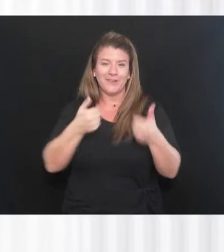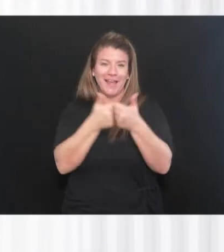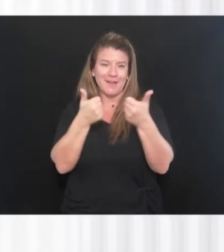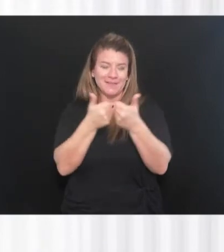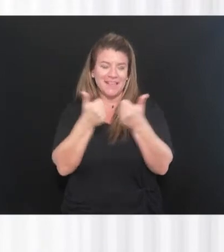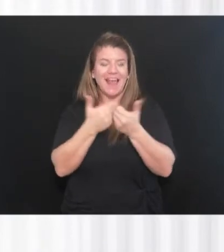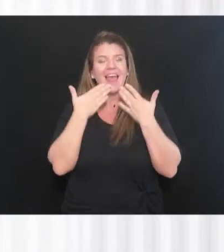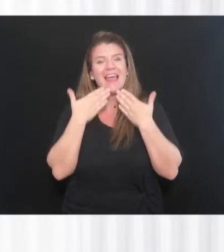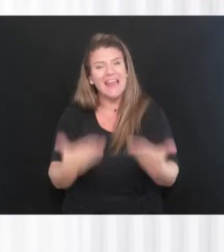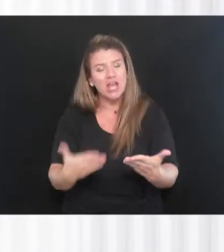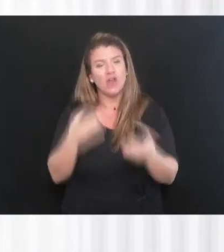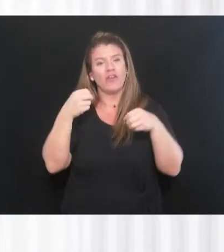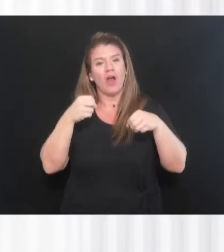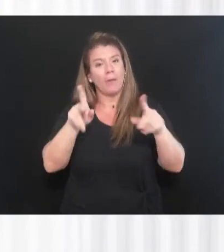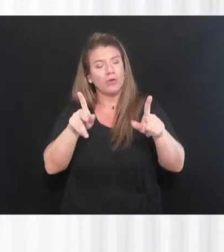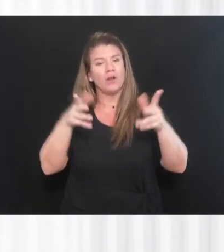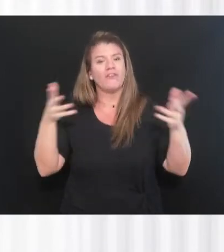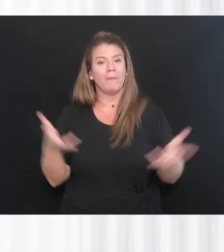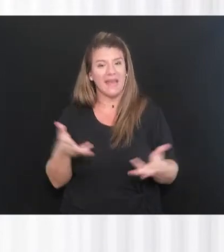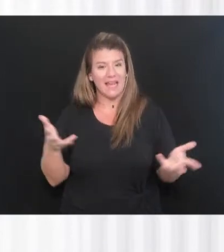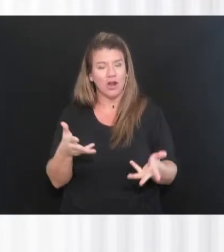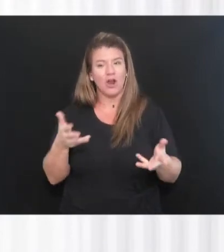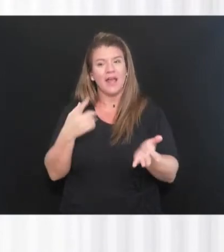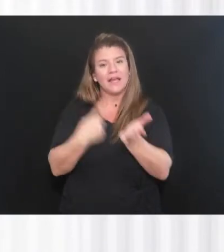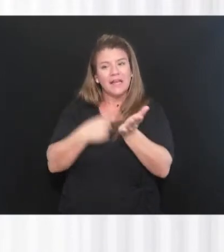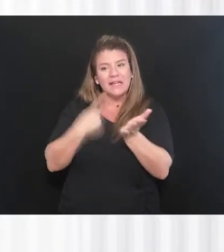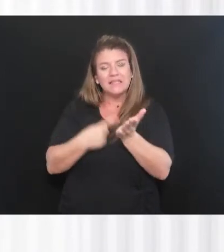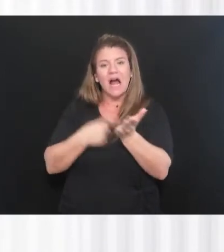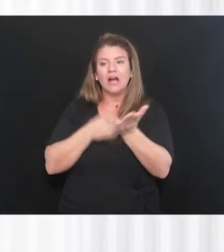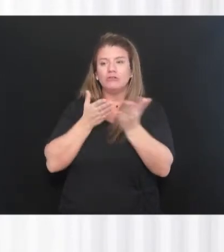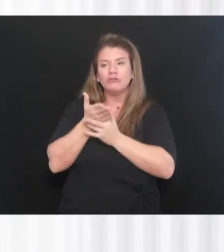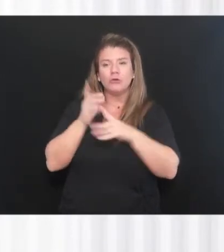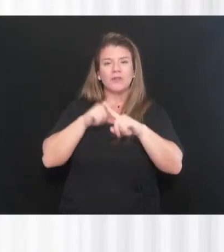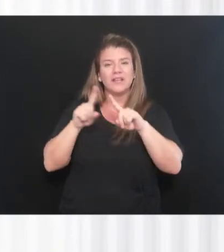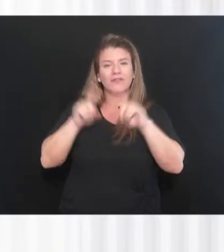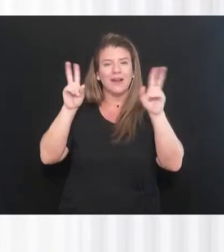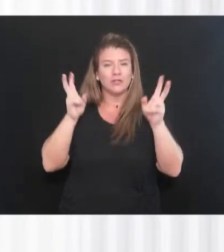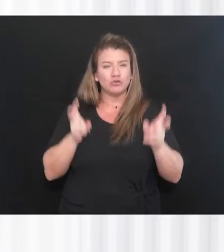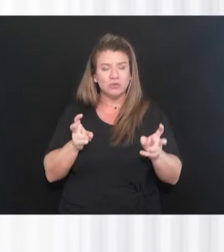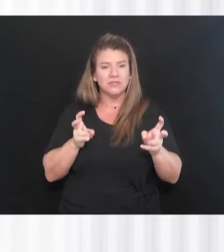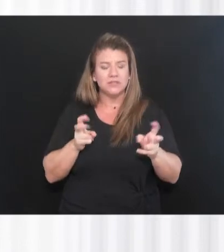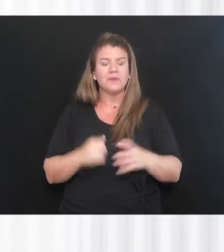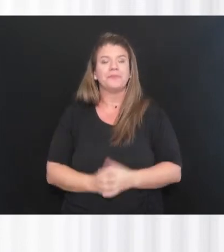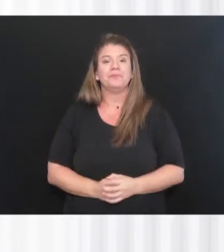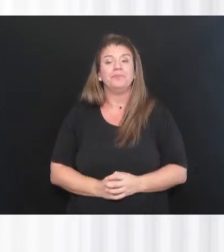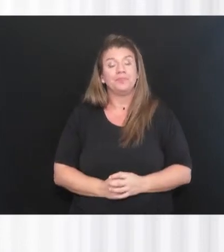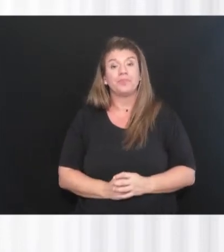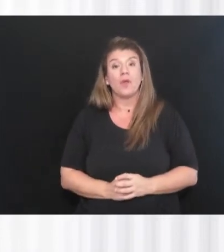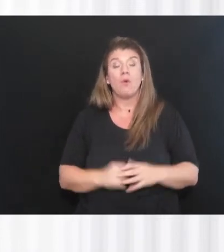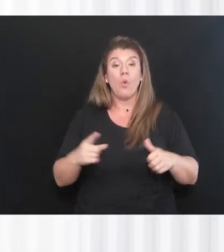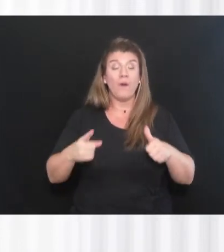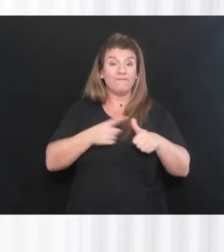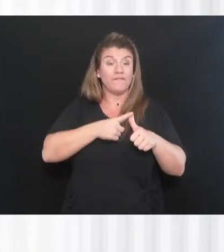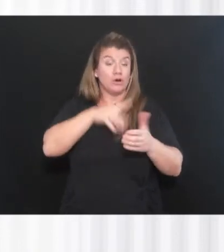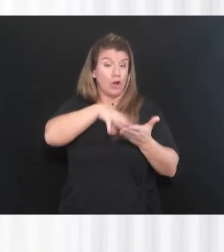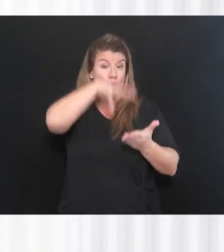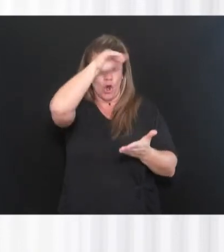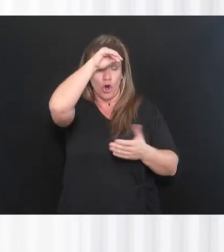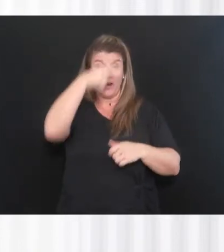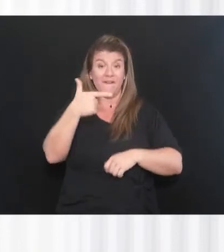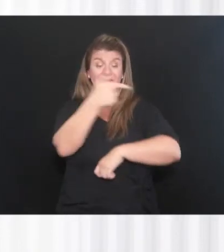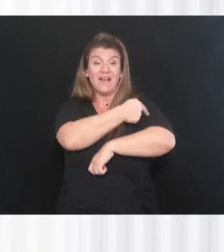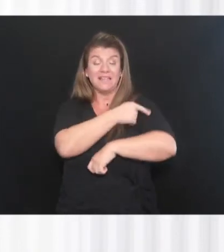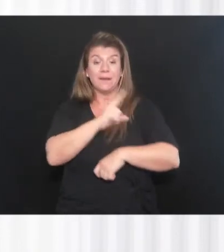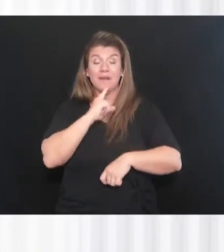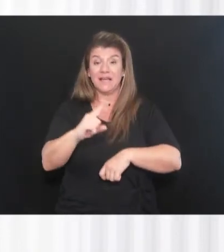the opportunity to be here and talk through these issues. When we first learned that the vaccines would be